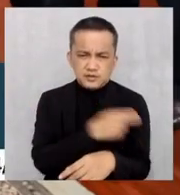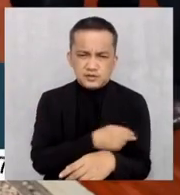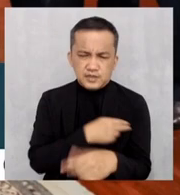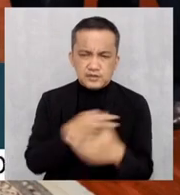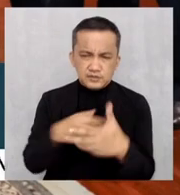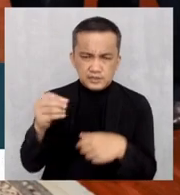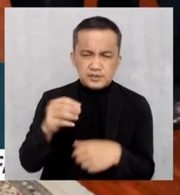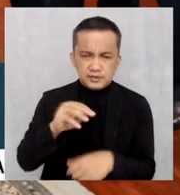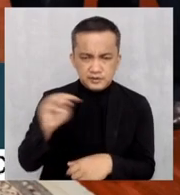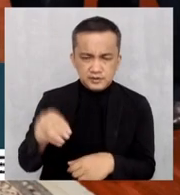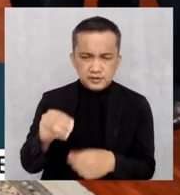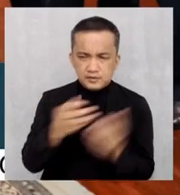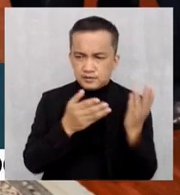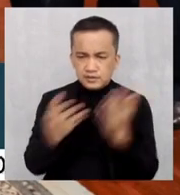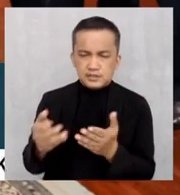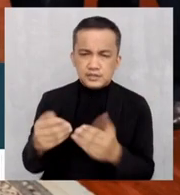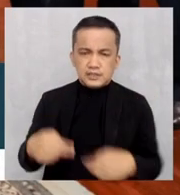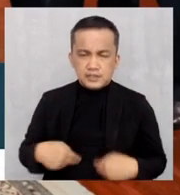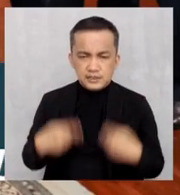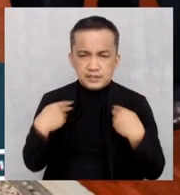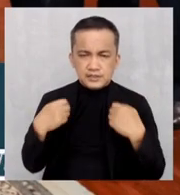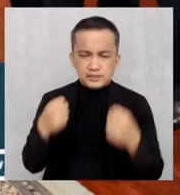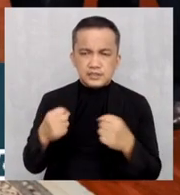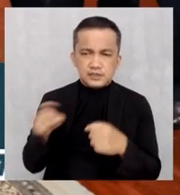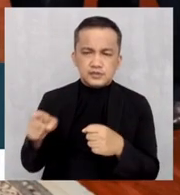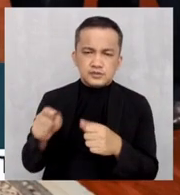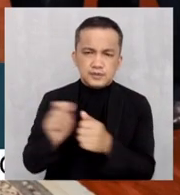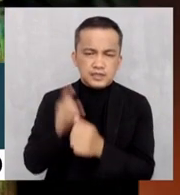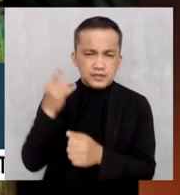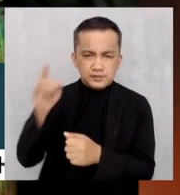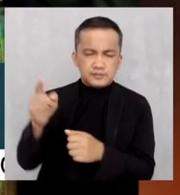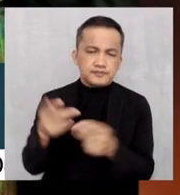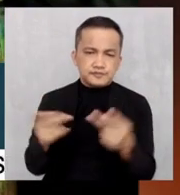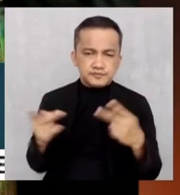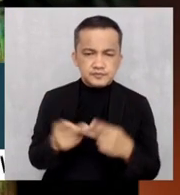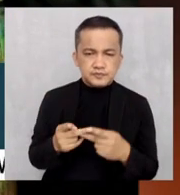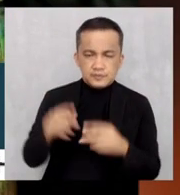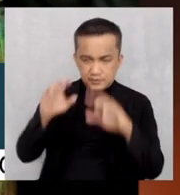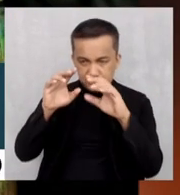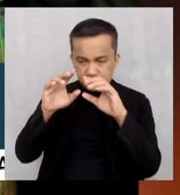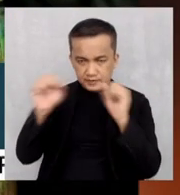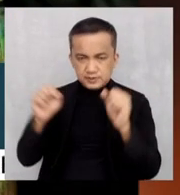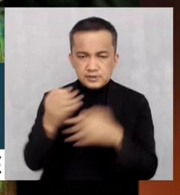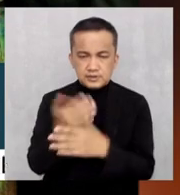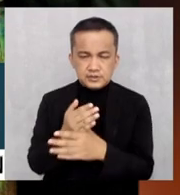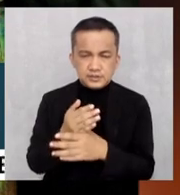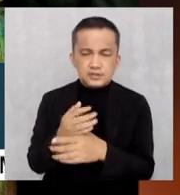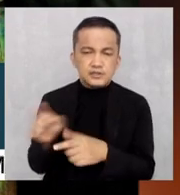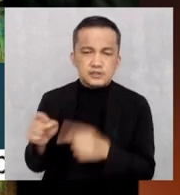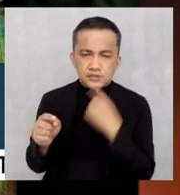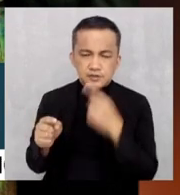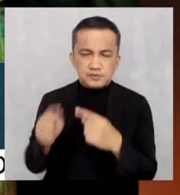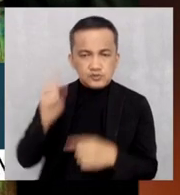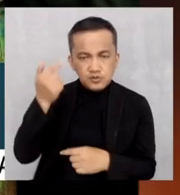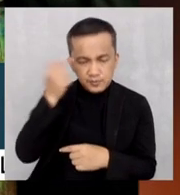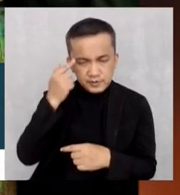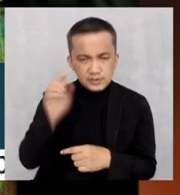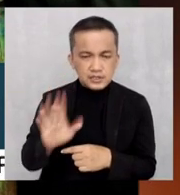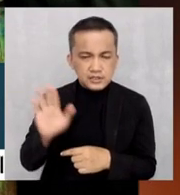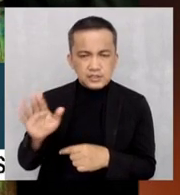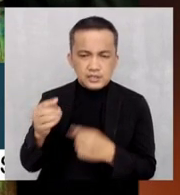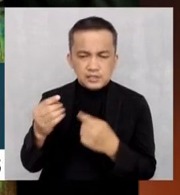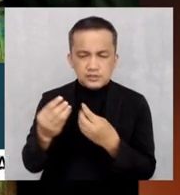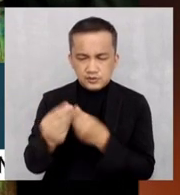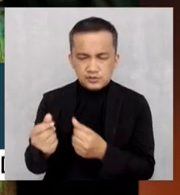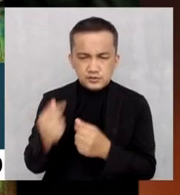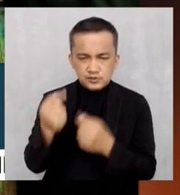in order to bring health care down to the grassroots level. The president also assured the group his administration will address the concerns of the